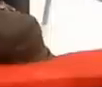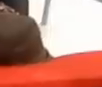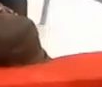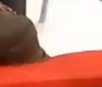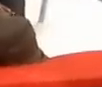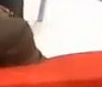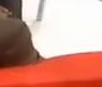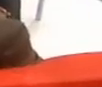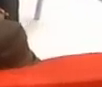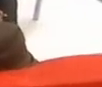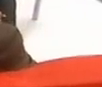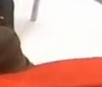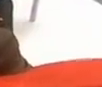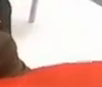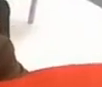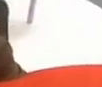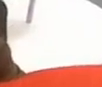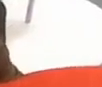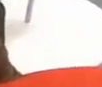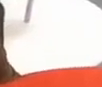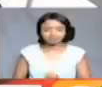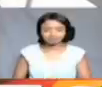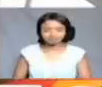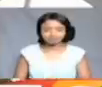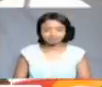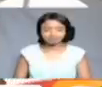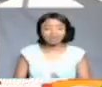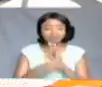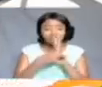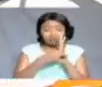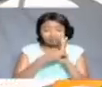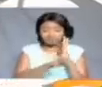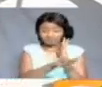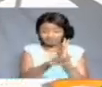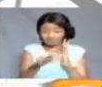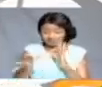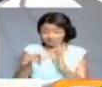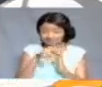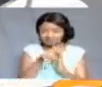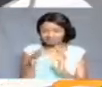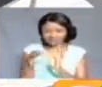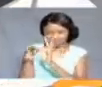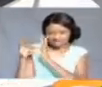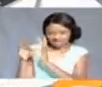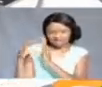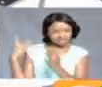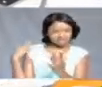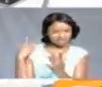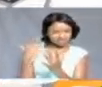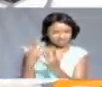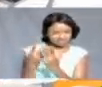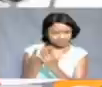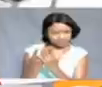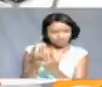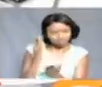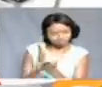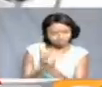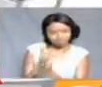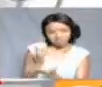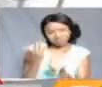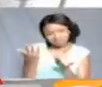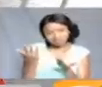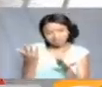think it's important, actually, because it's important to have kind of like a light relief to your life. You